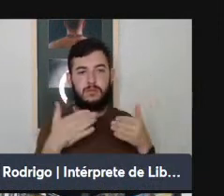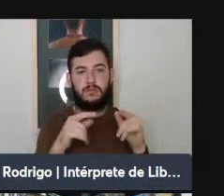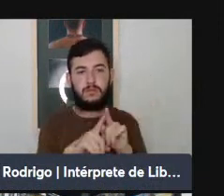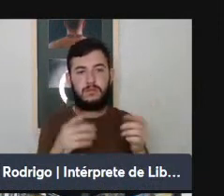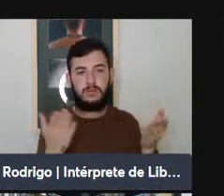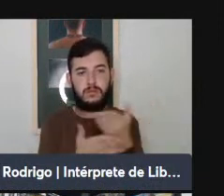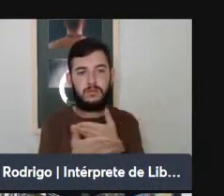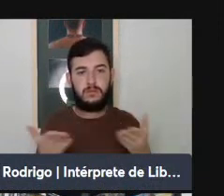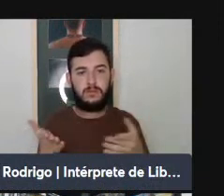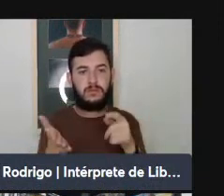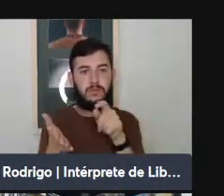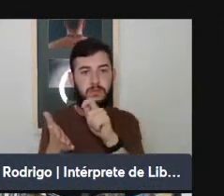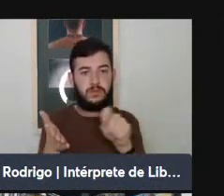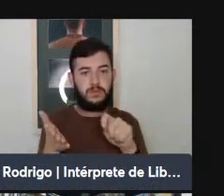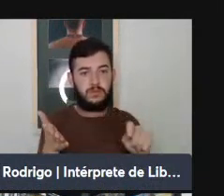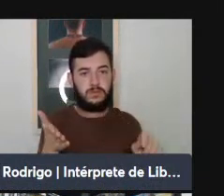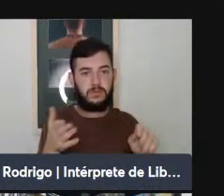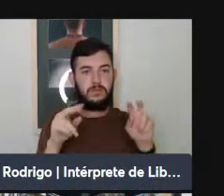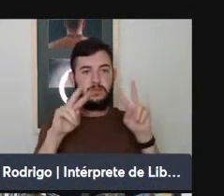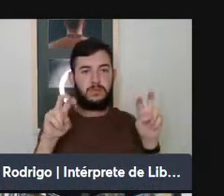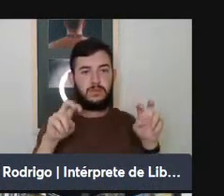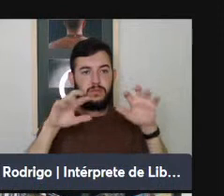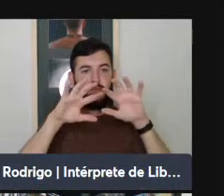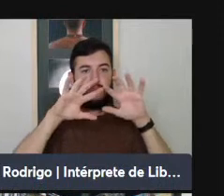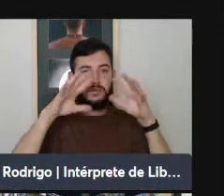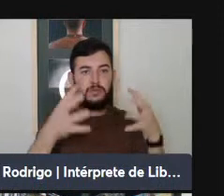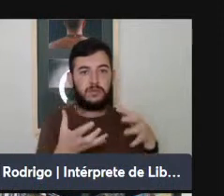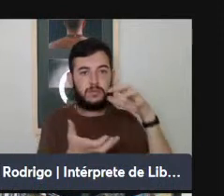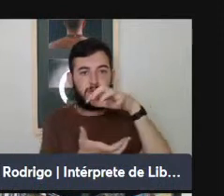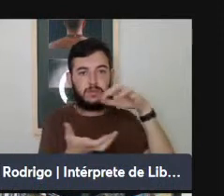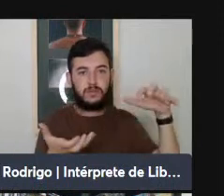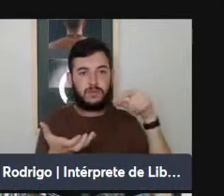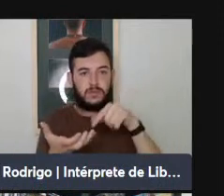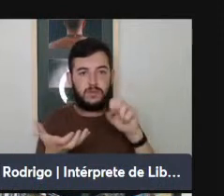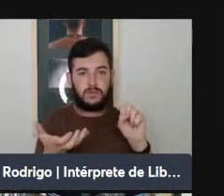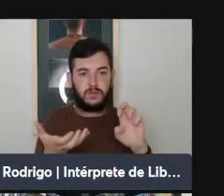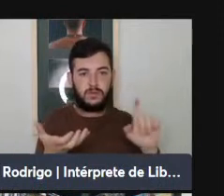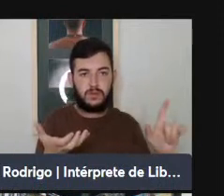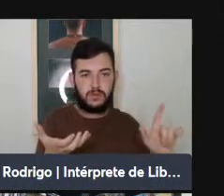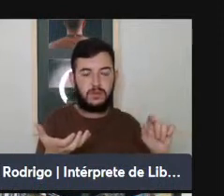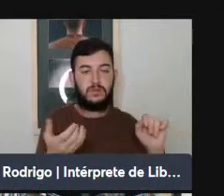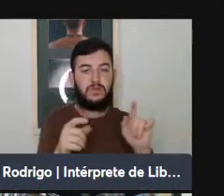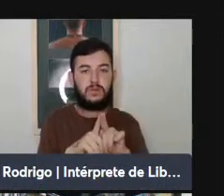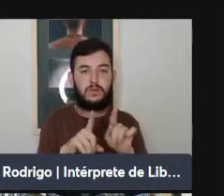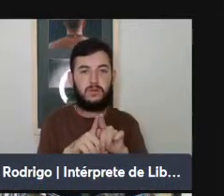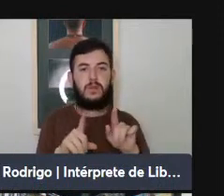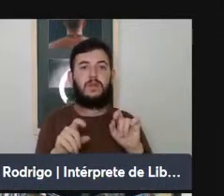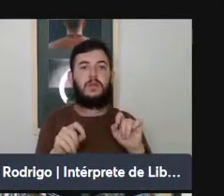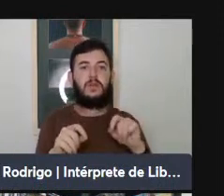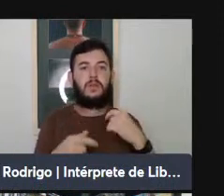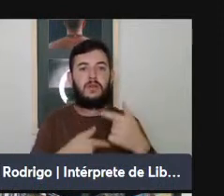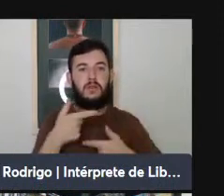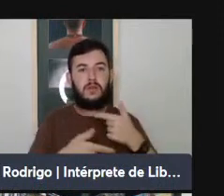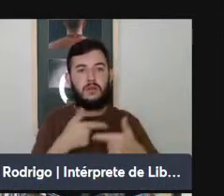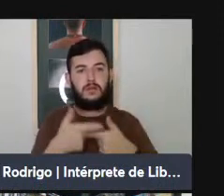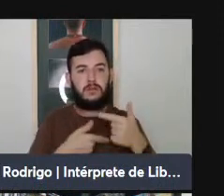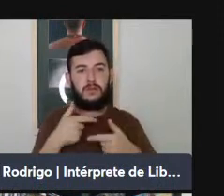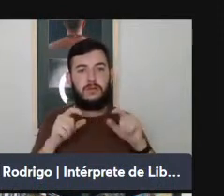Sul, contestações e escrevendo, trabalhando através da barreira de duas